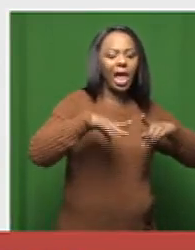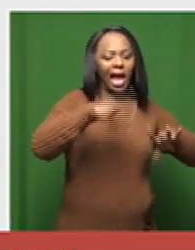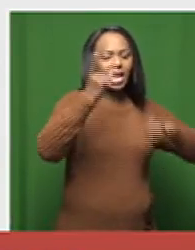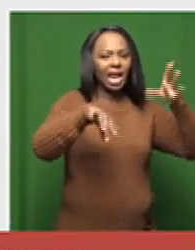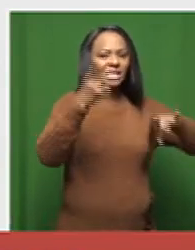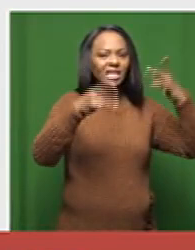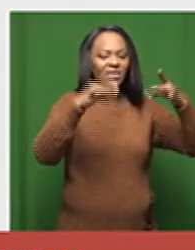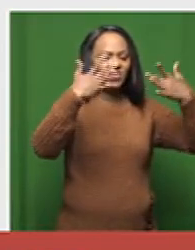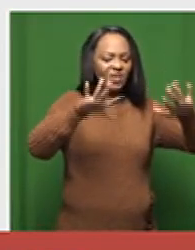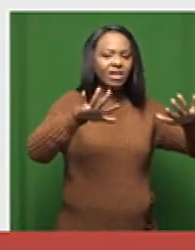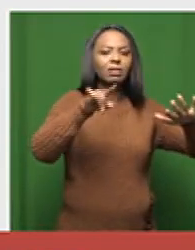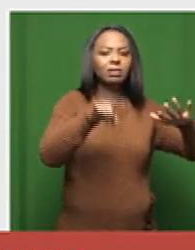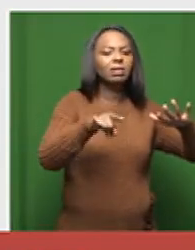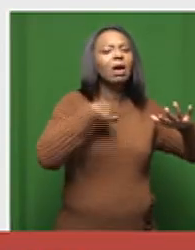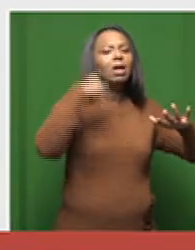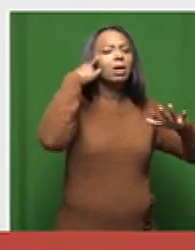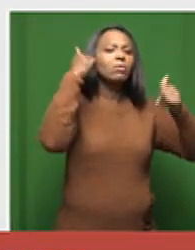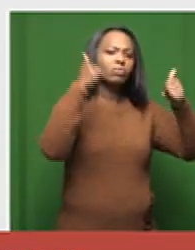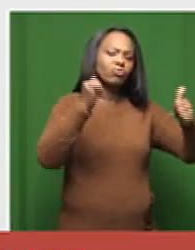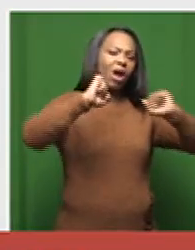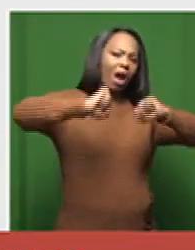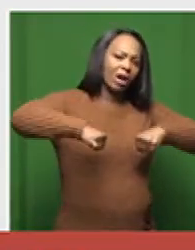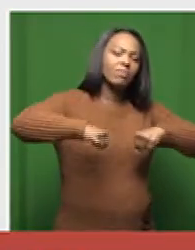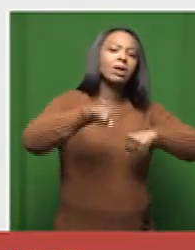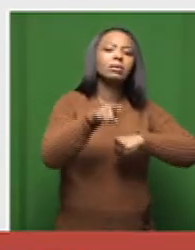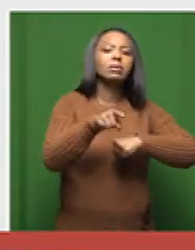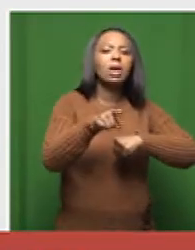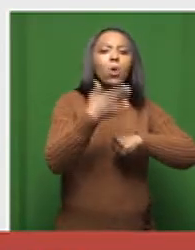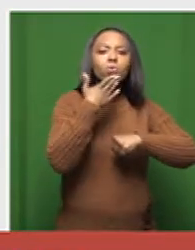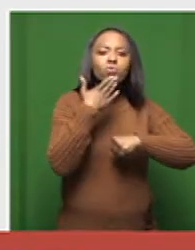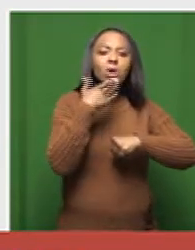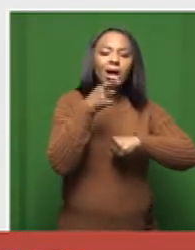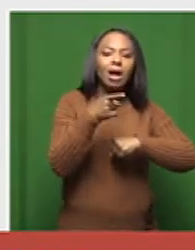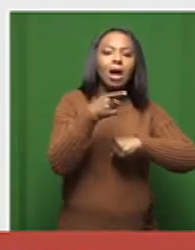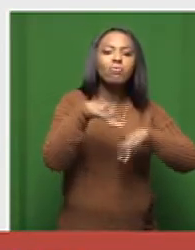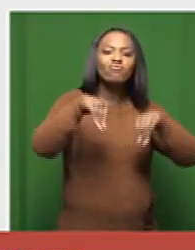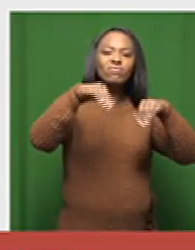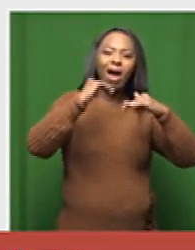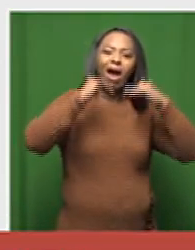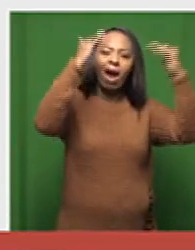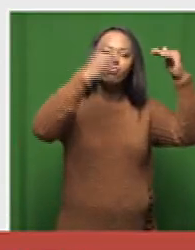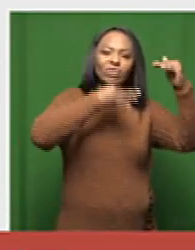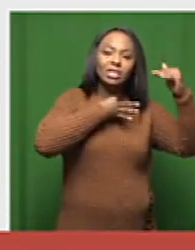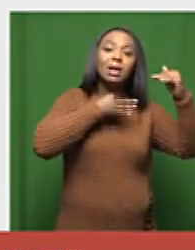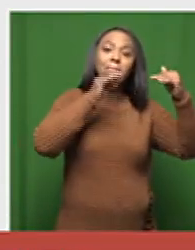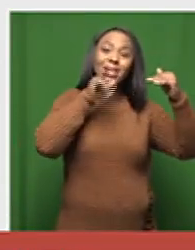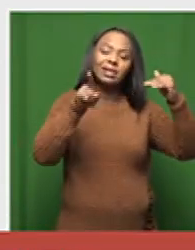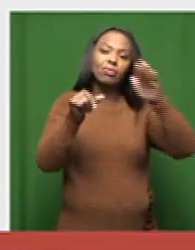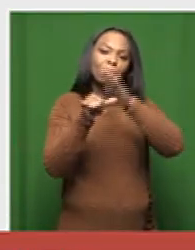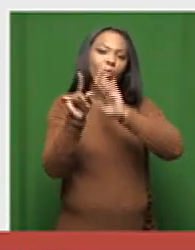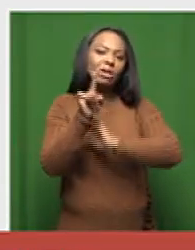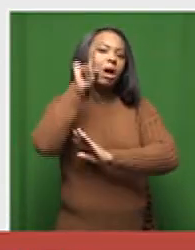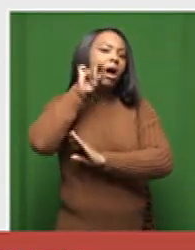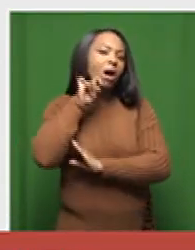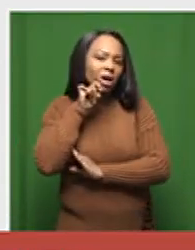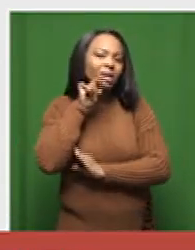there's actually quite good agreement around this, that age is the biggest risk factor. And while the comorbidities